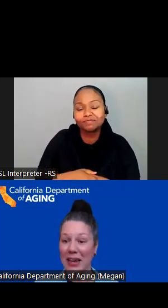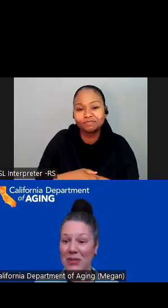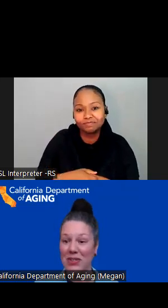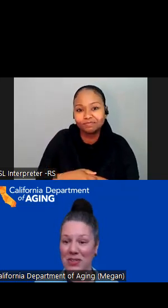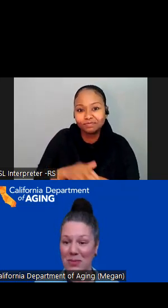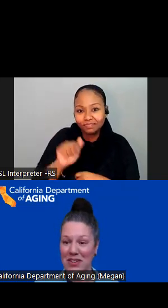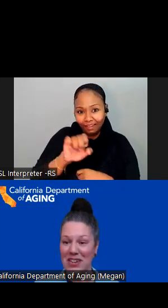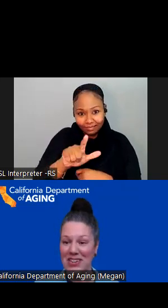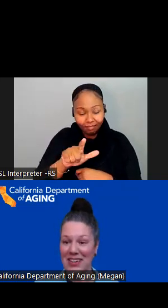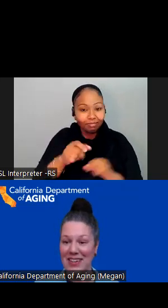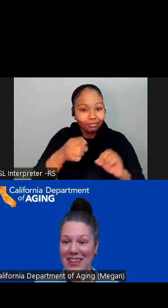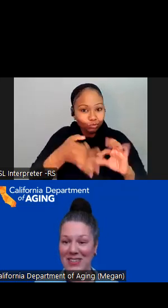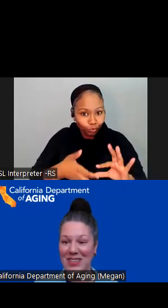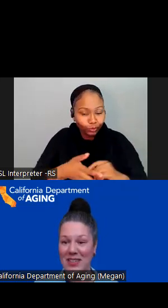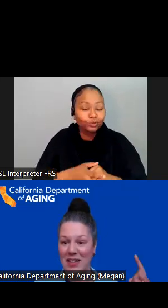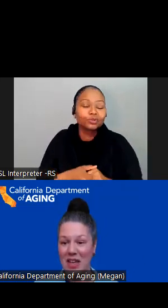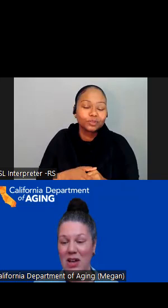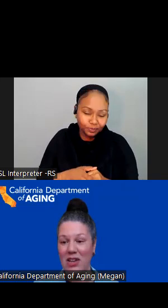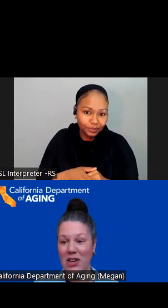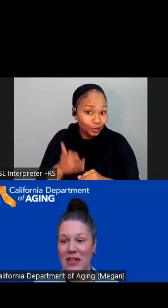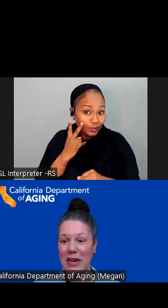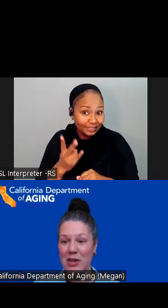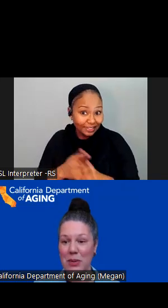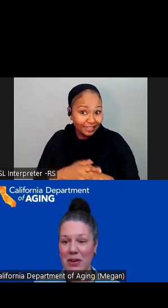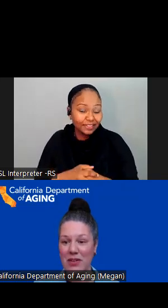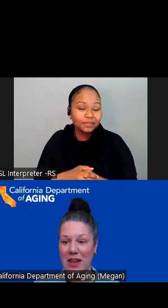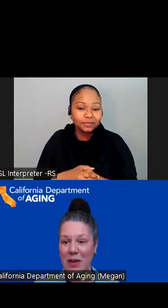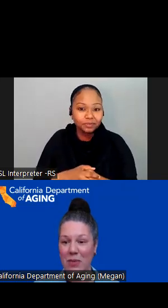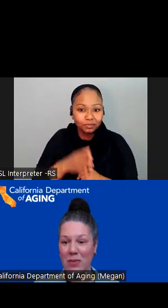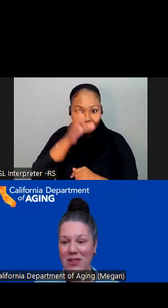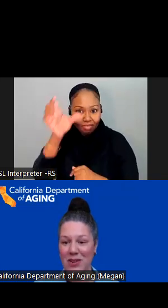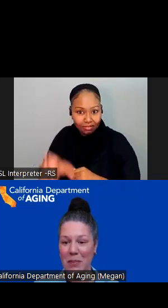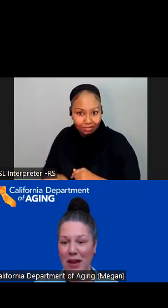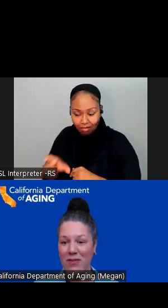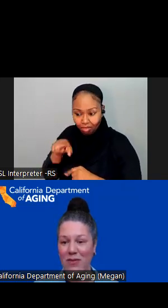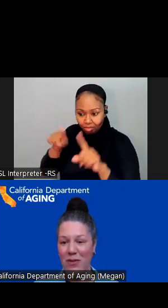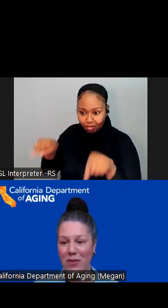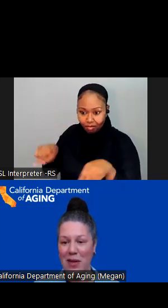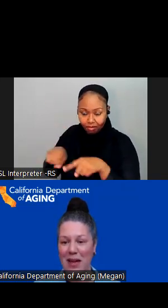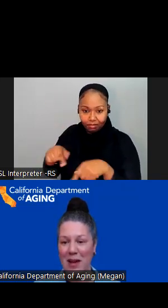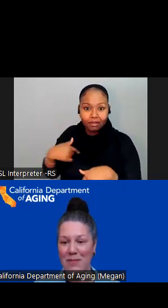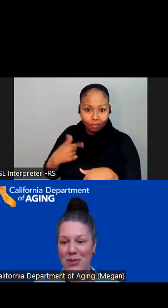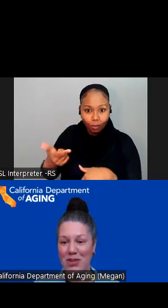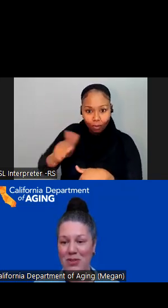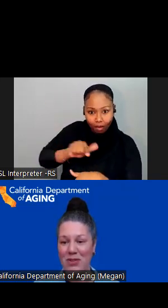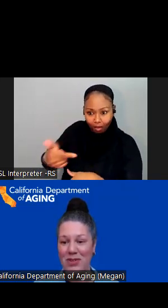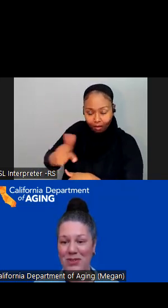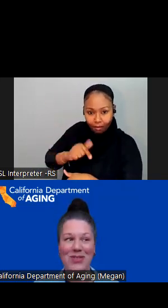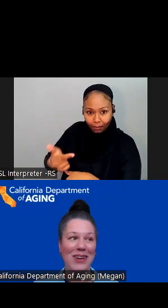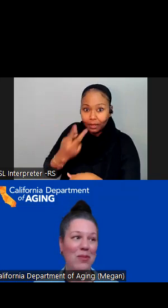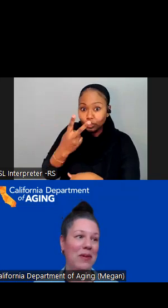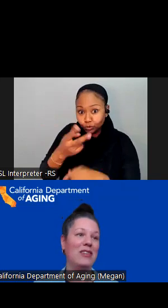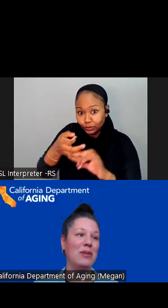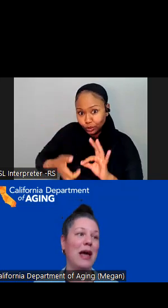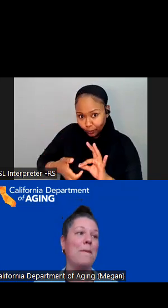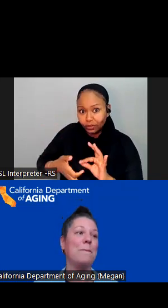American Sign Language interpretation. As you can see, alongside each speaker today, we'll be toggling back and forth between two individuals